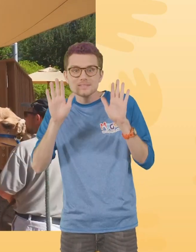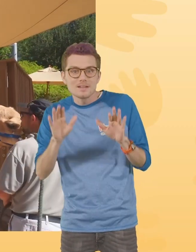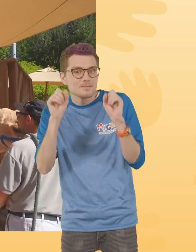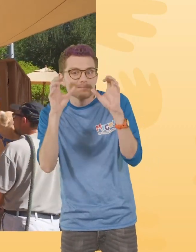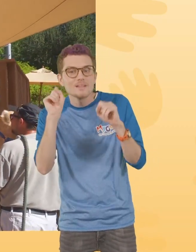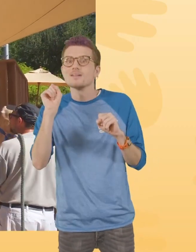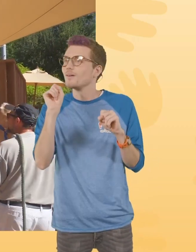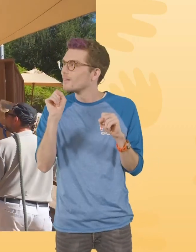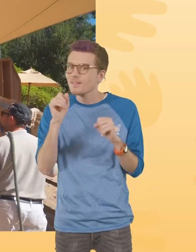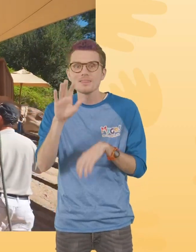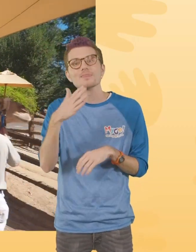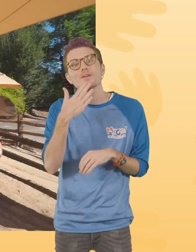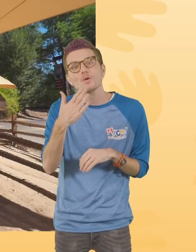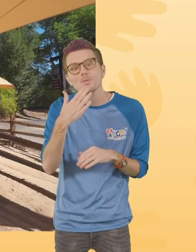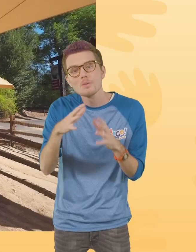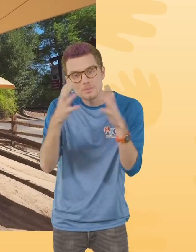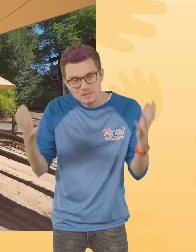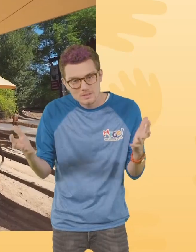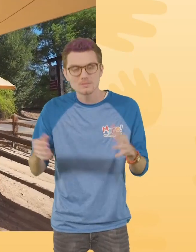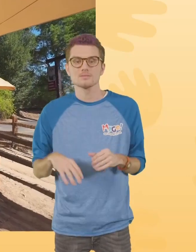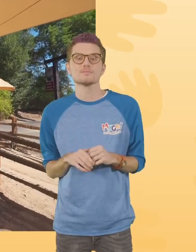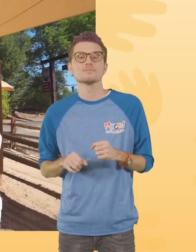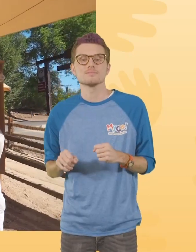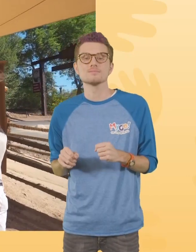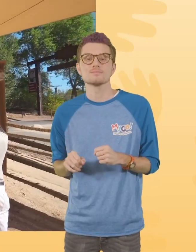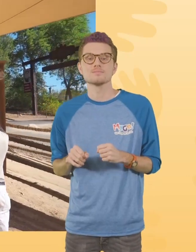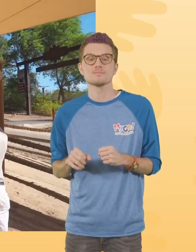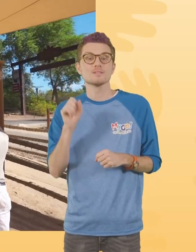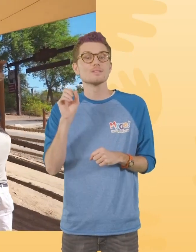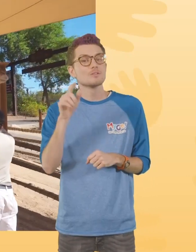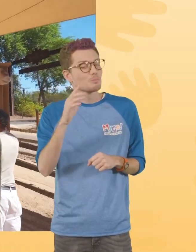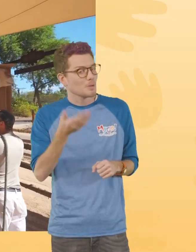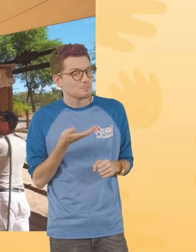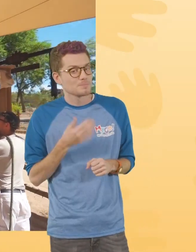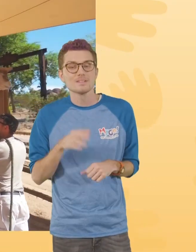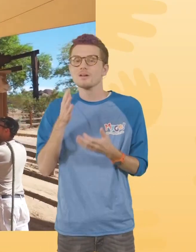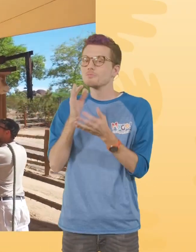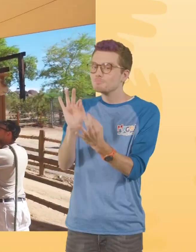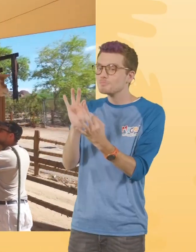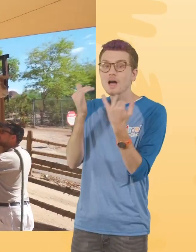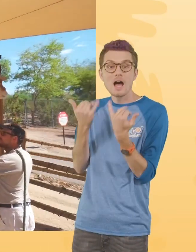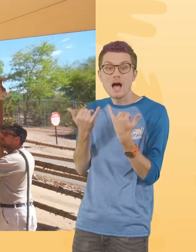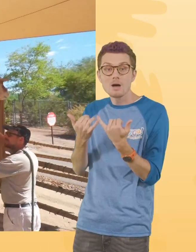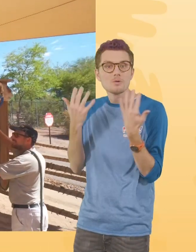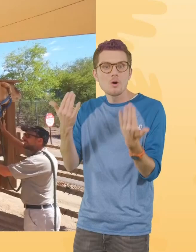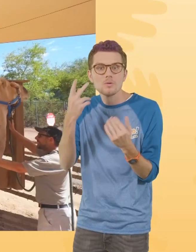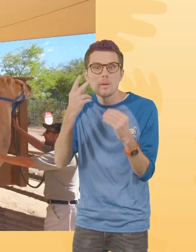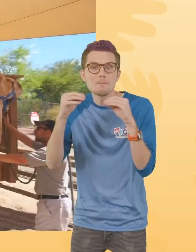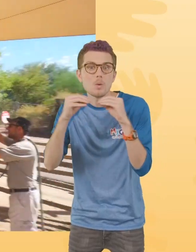That was awesome. Thank you very much. Yeah, you're welcome. All right. Okay, let's go see some more animals.